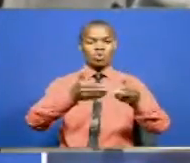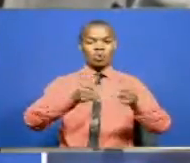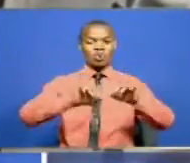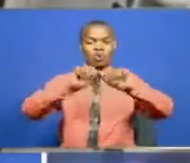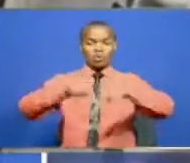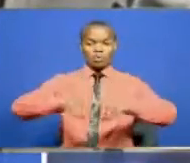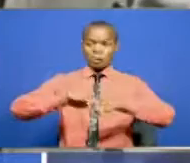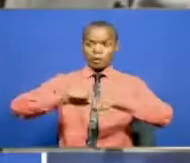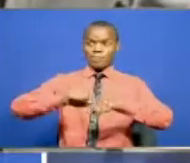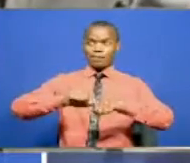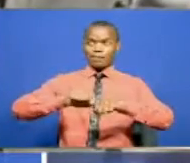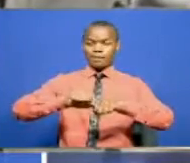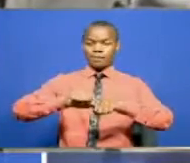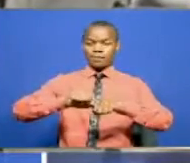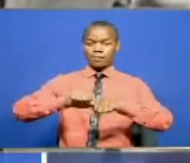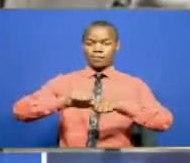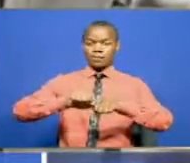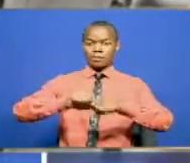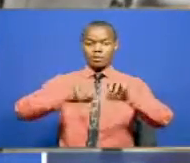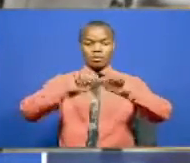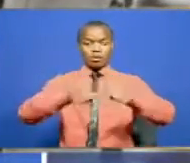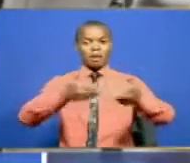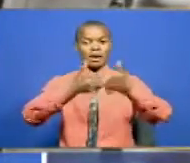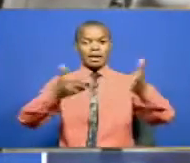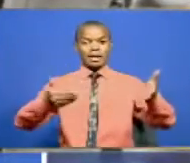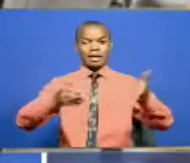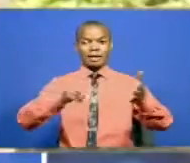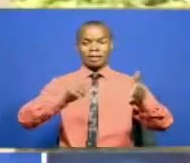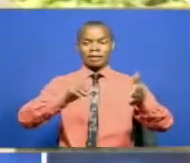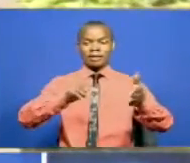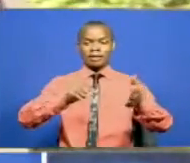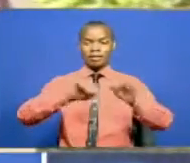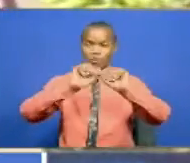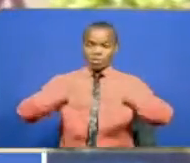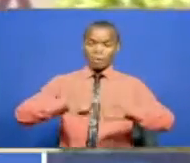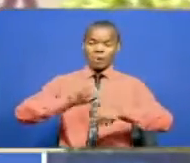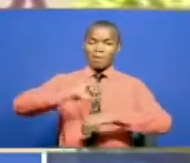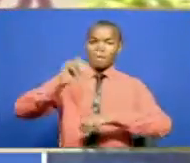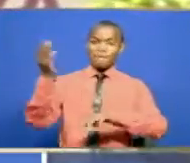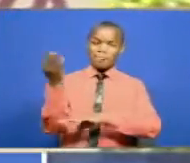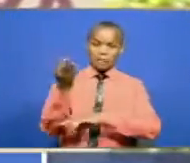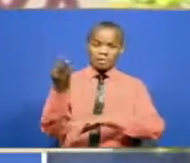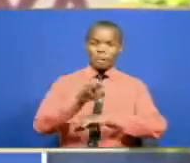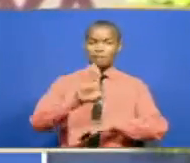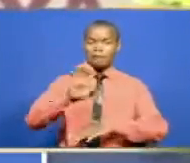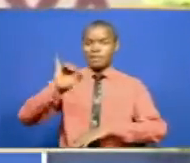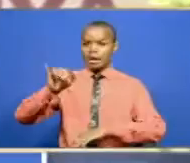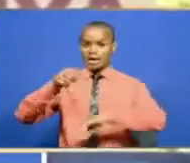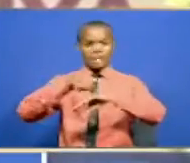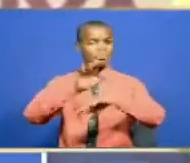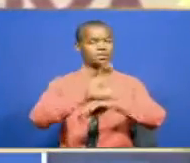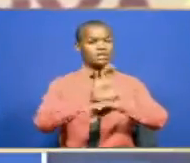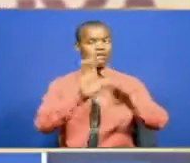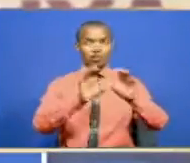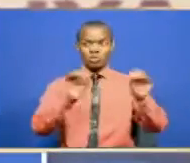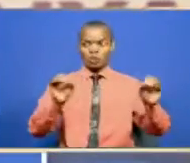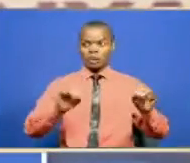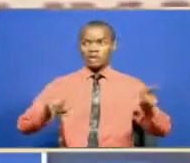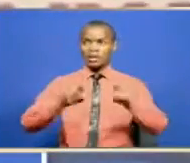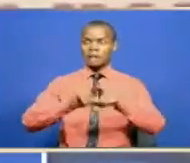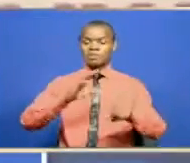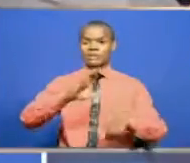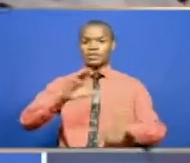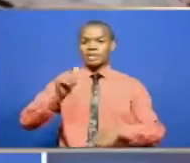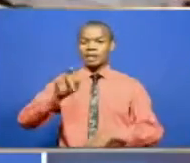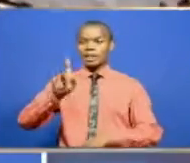for or against the bill in the places of worship. Meanwhile, the Church and Clergy Association of Kenya has questioned the timing